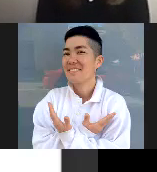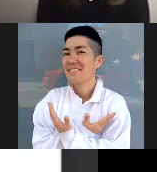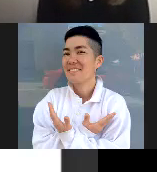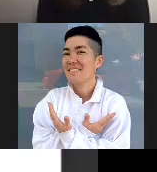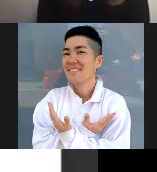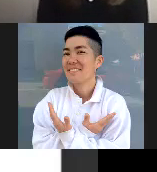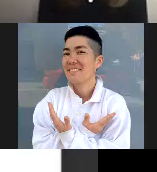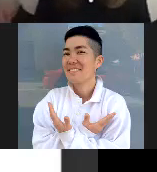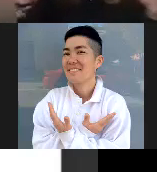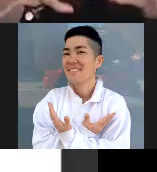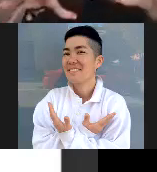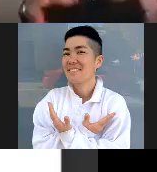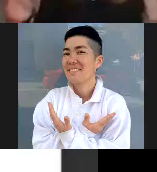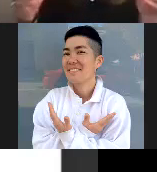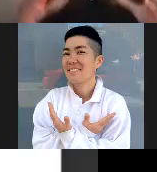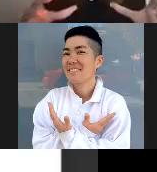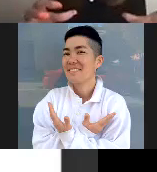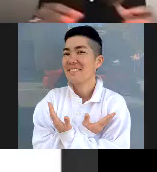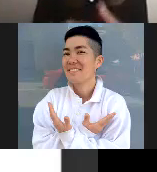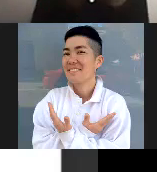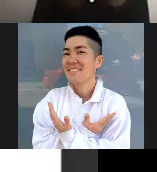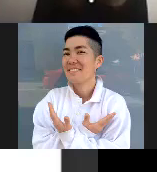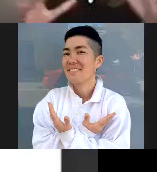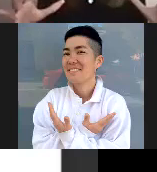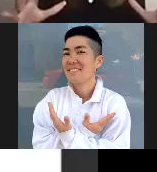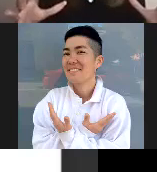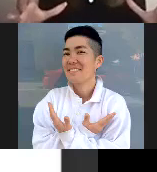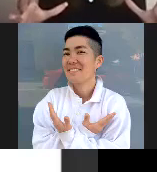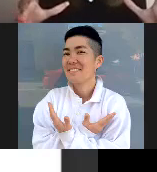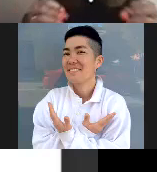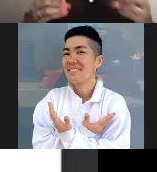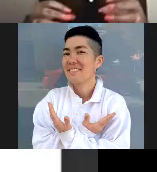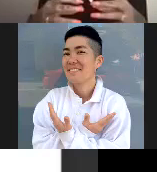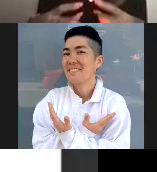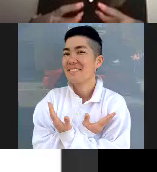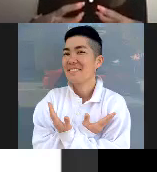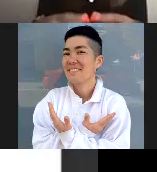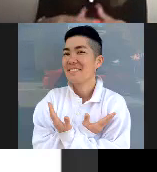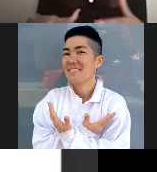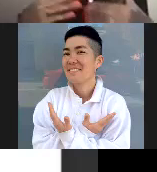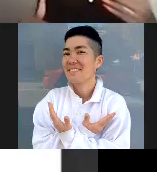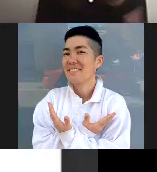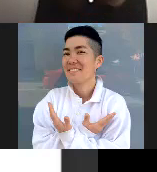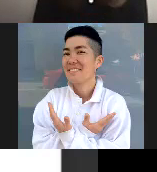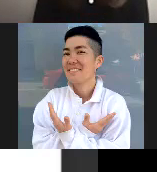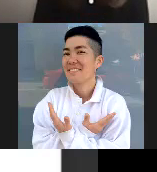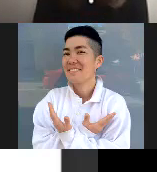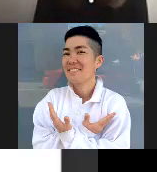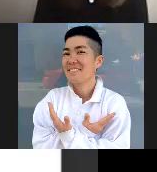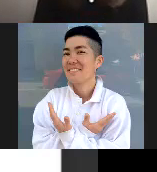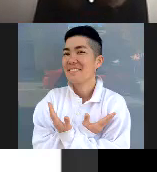Yeah. This is not like the exact design I wanted to go with if everything